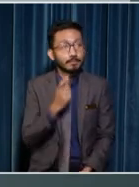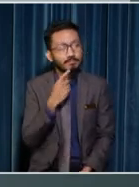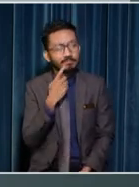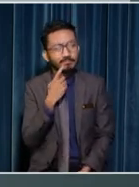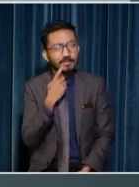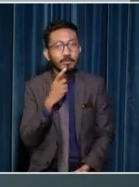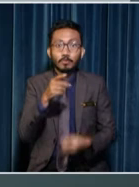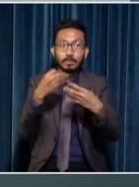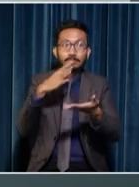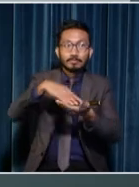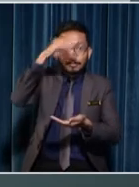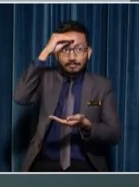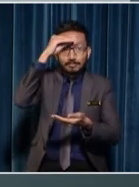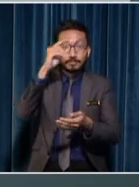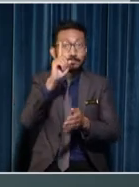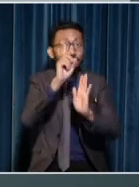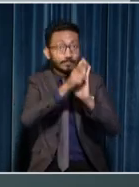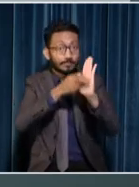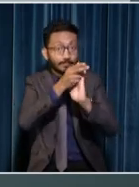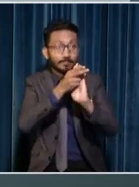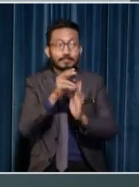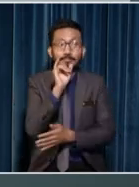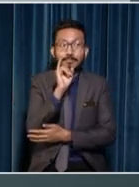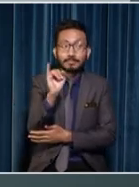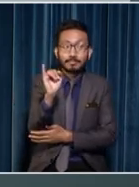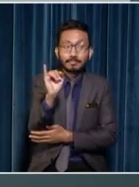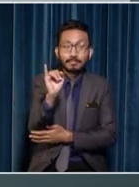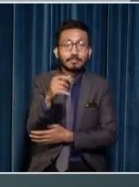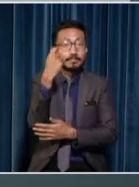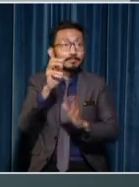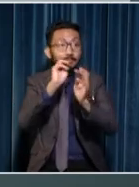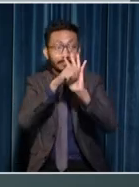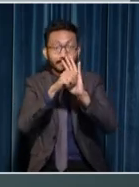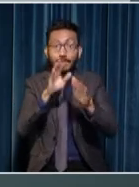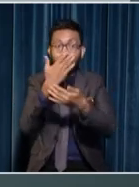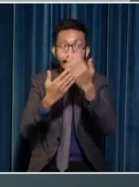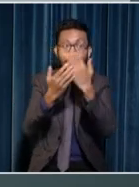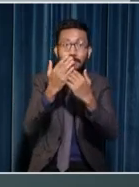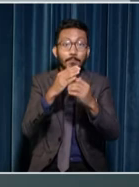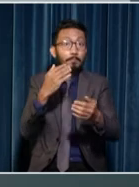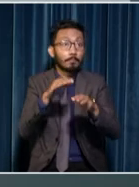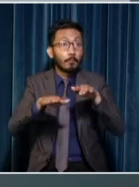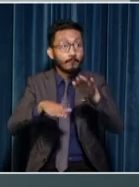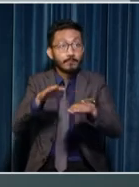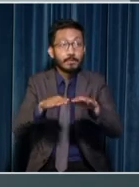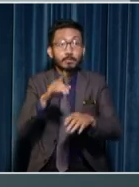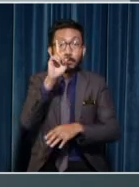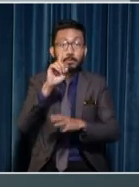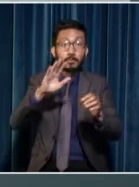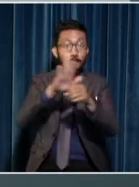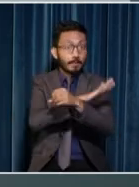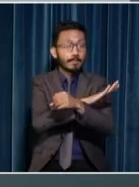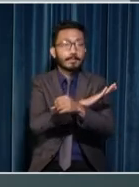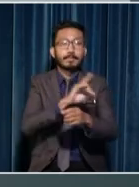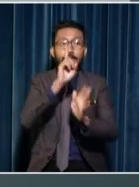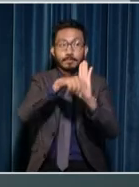Well, you have learned earlier that 1 hour is the minute hand